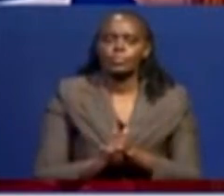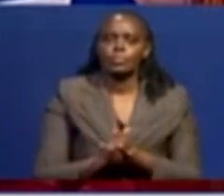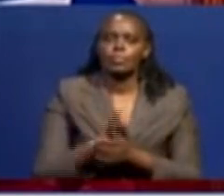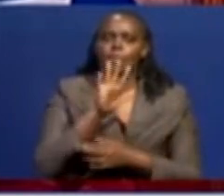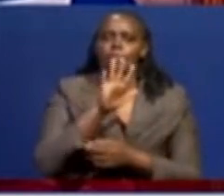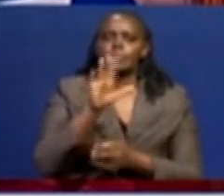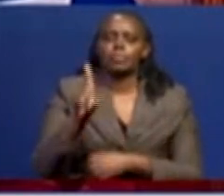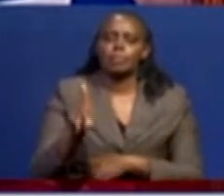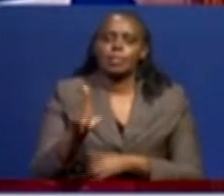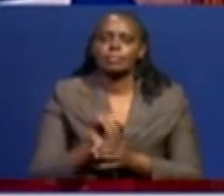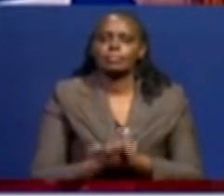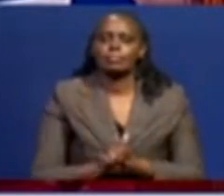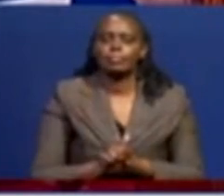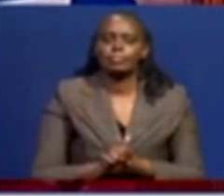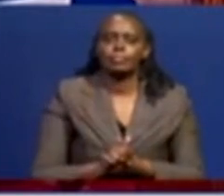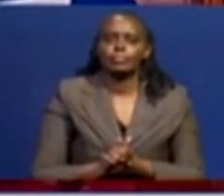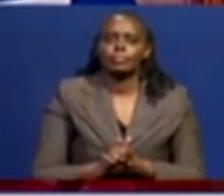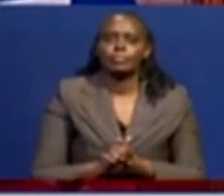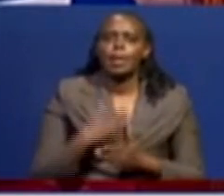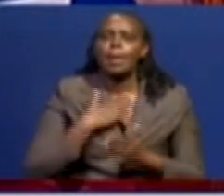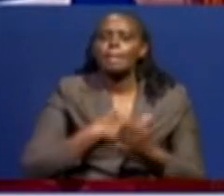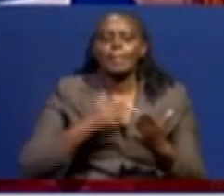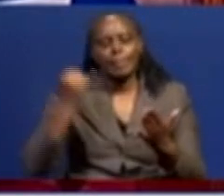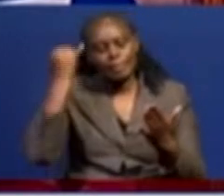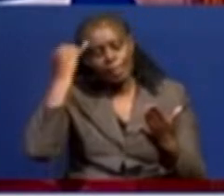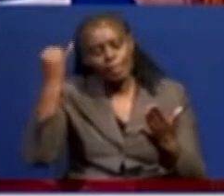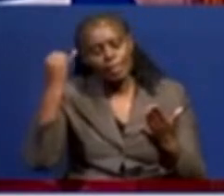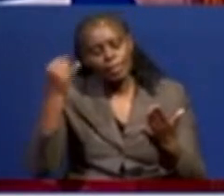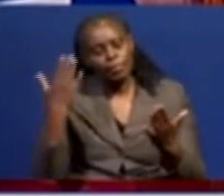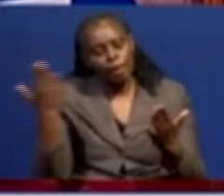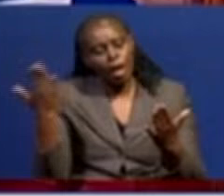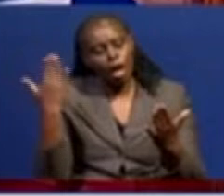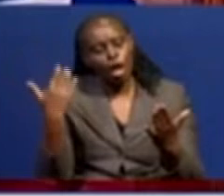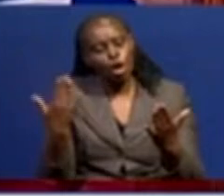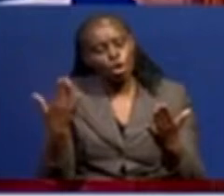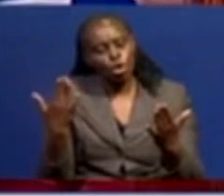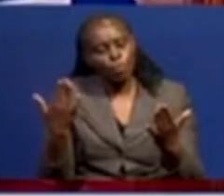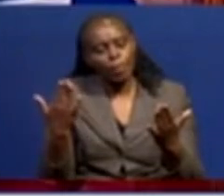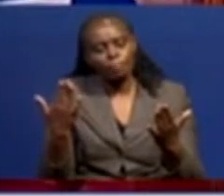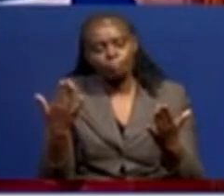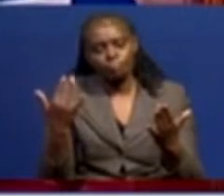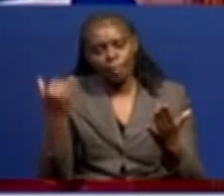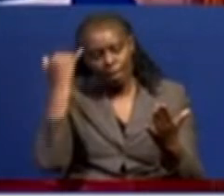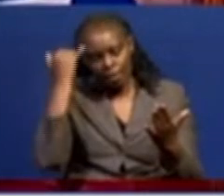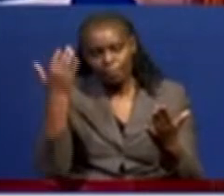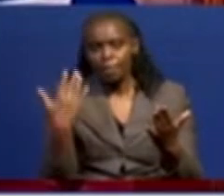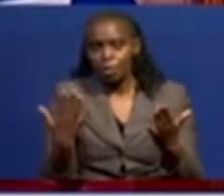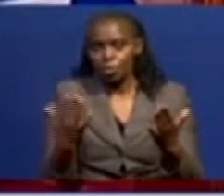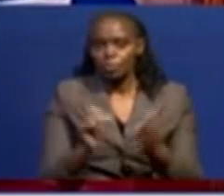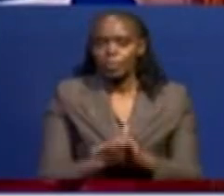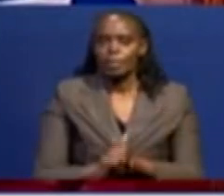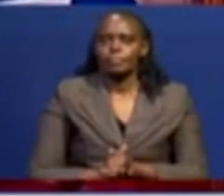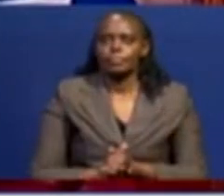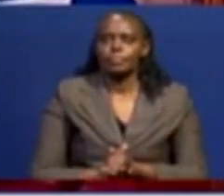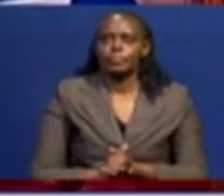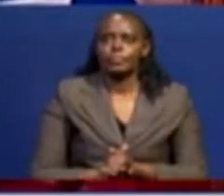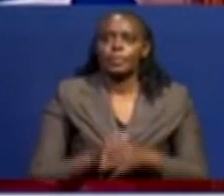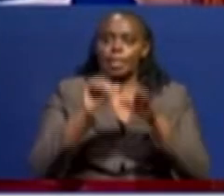52. 51. 51. Would you kindly identify that document for the Honorable Senators to understand?